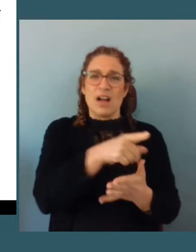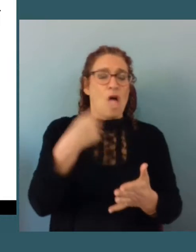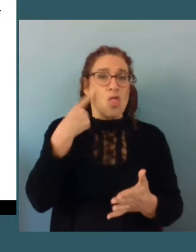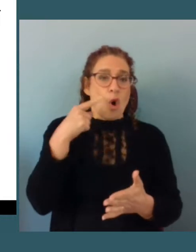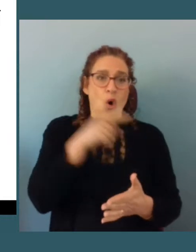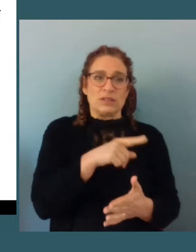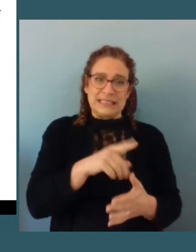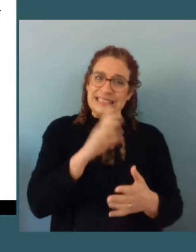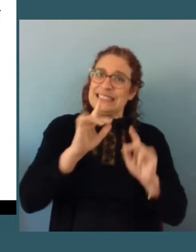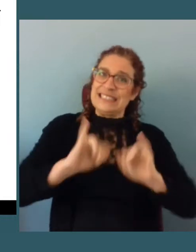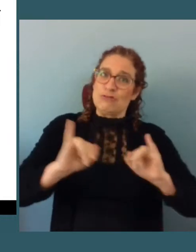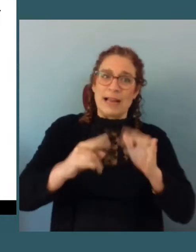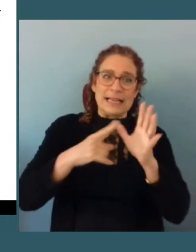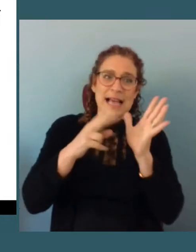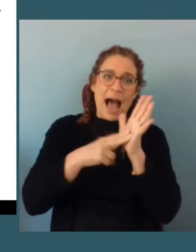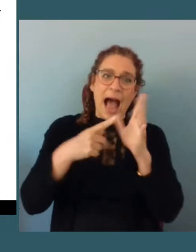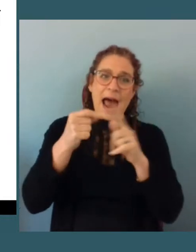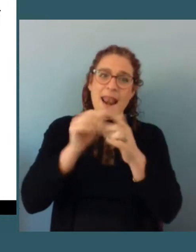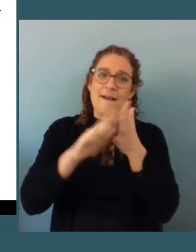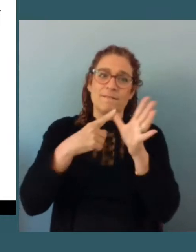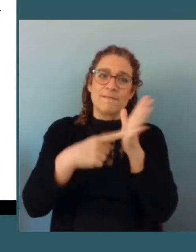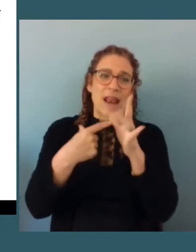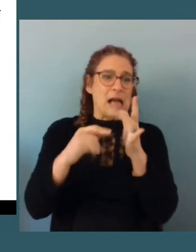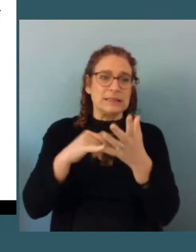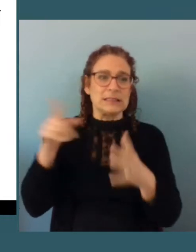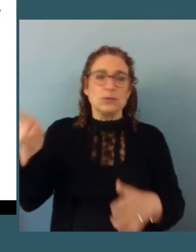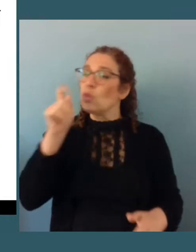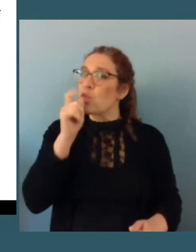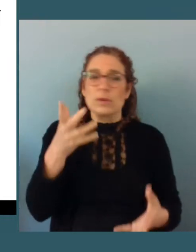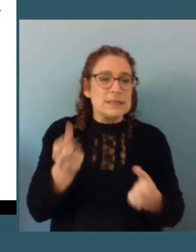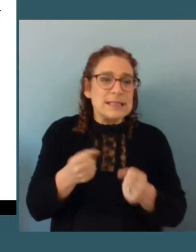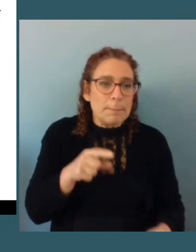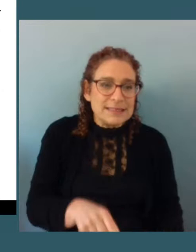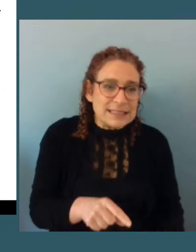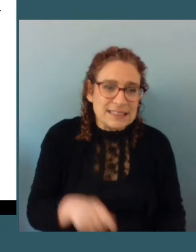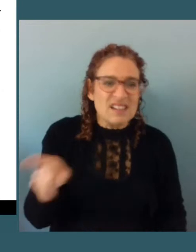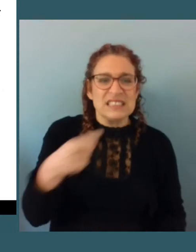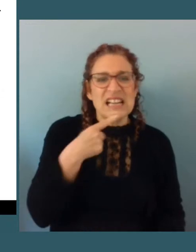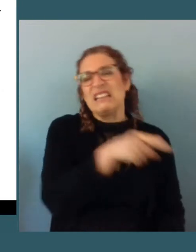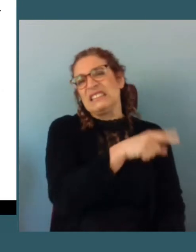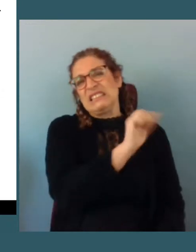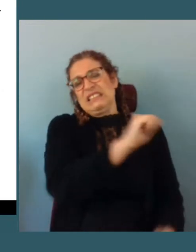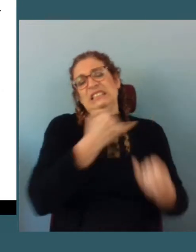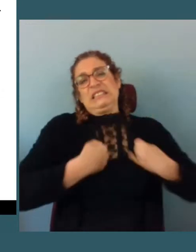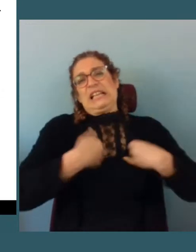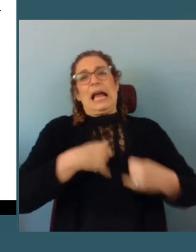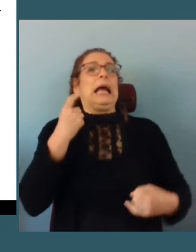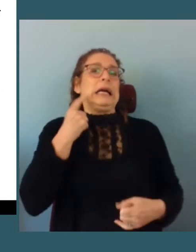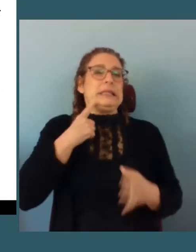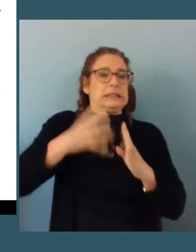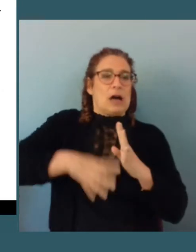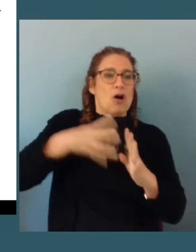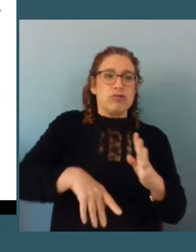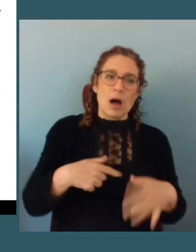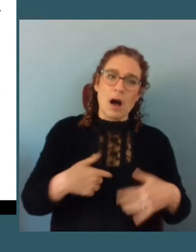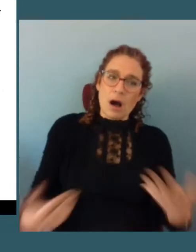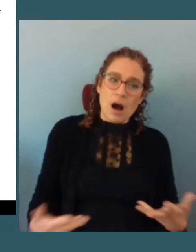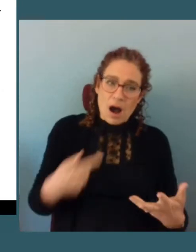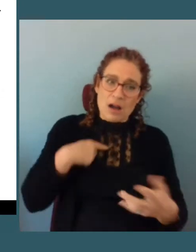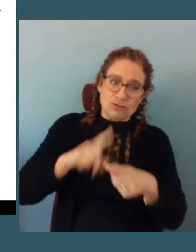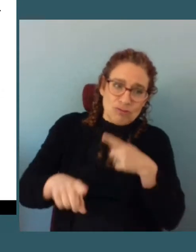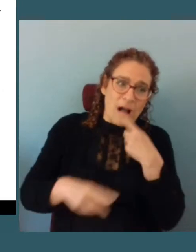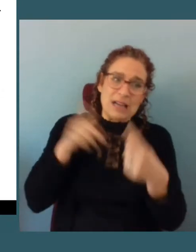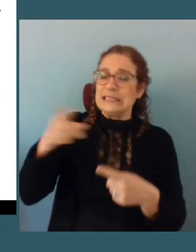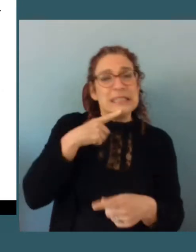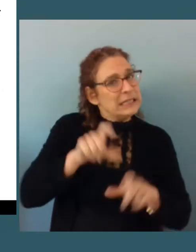we should be able to cope with a bit of sick and diarrhea. Just adamant we keep trying the milk and soy ladders, as we are doing my daughter a disservice